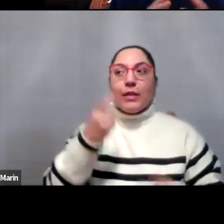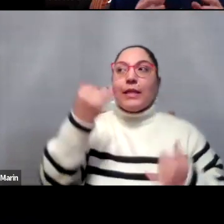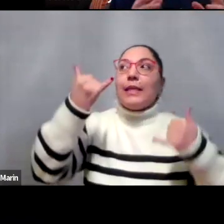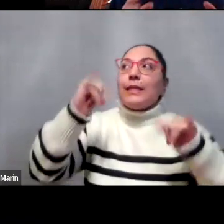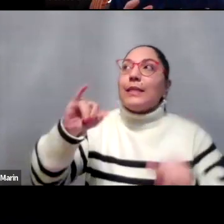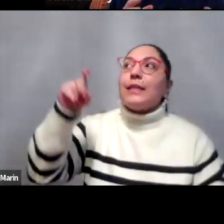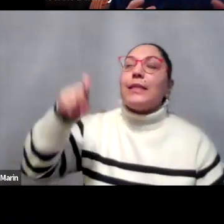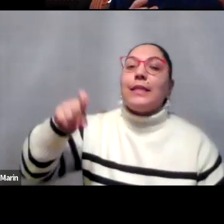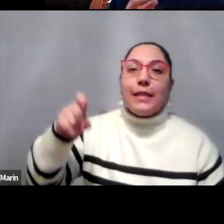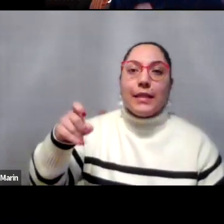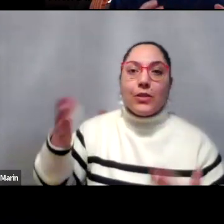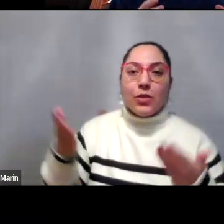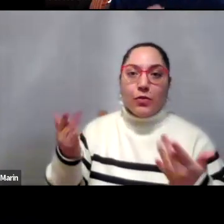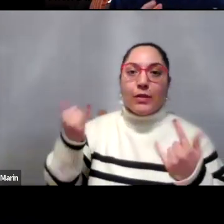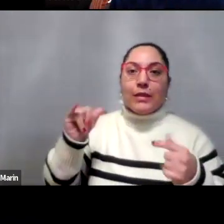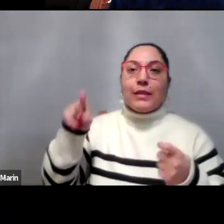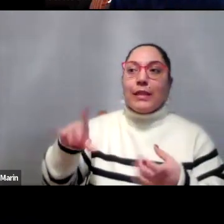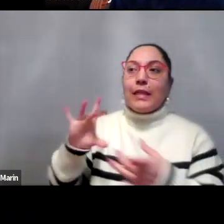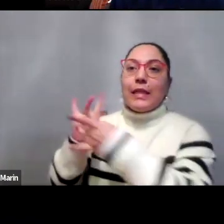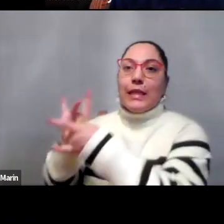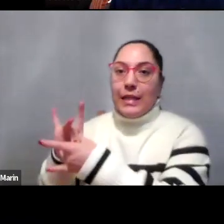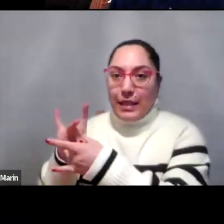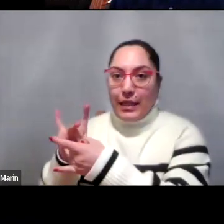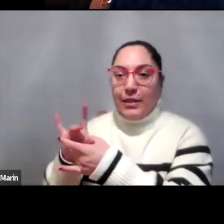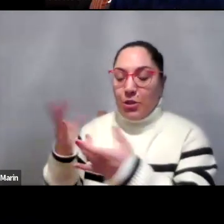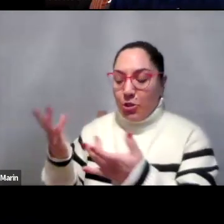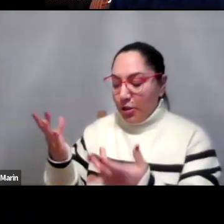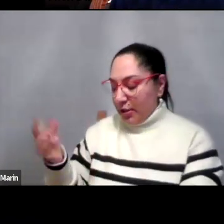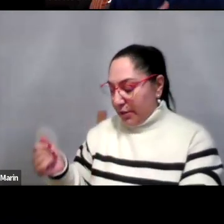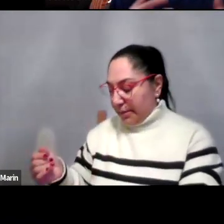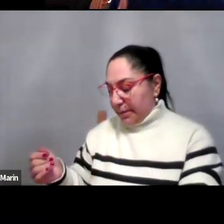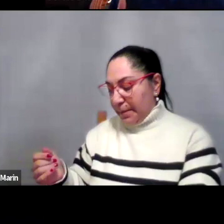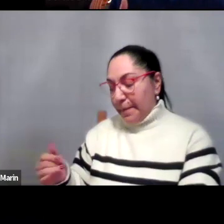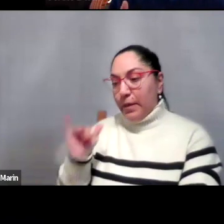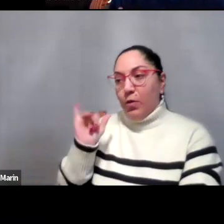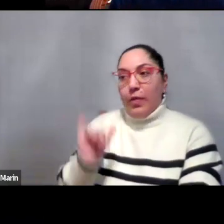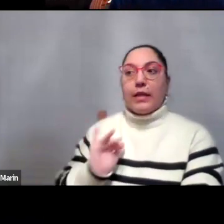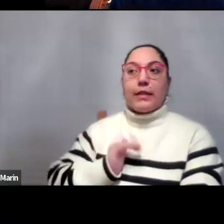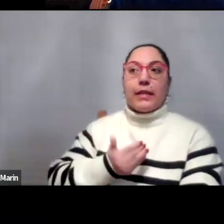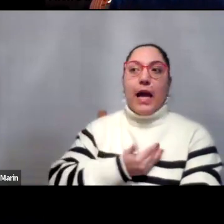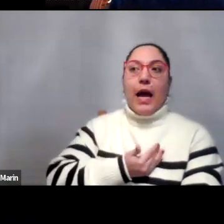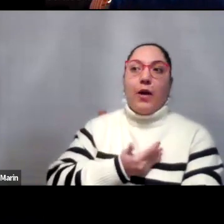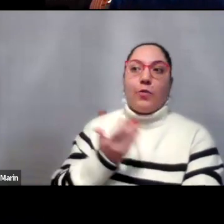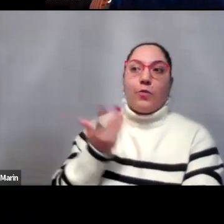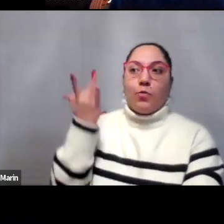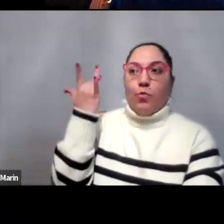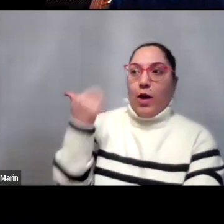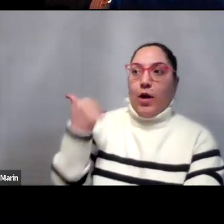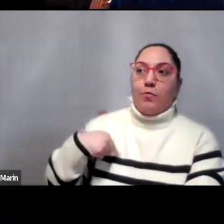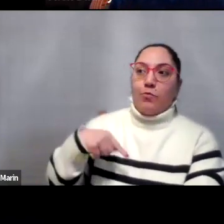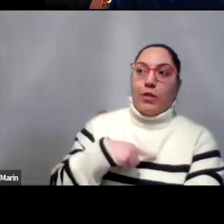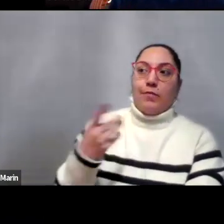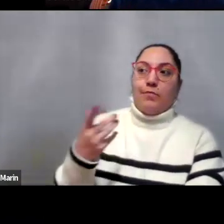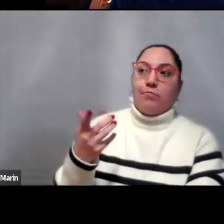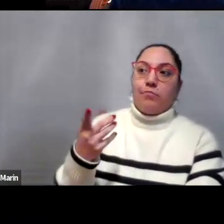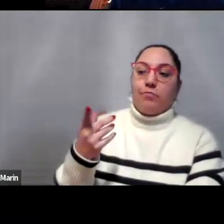some way with mental health services. So that is why we have